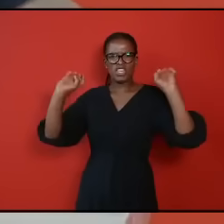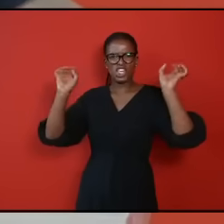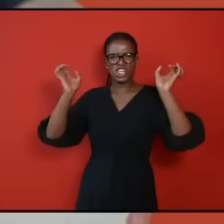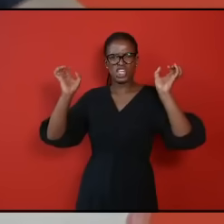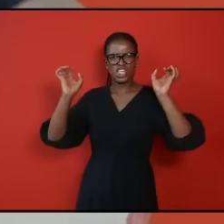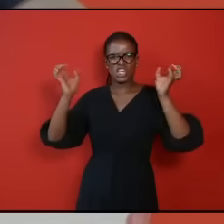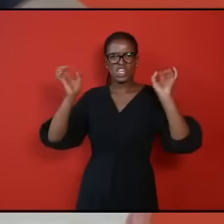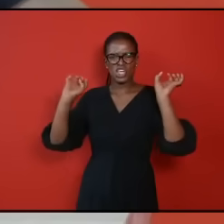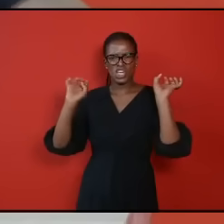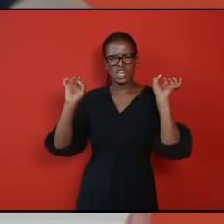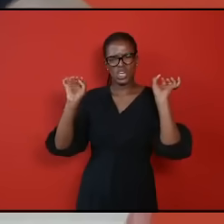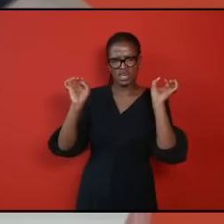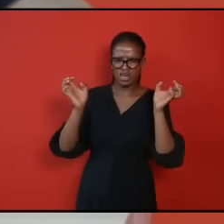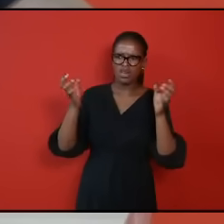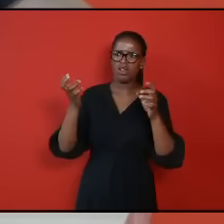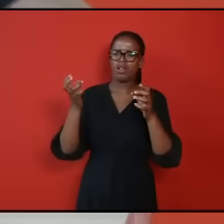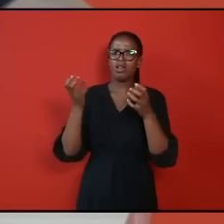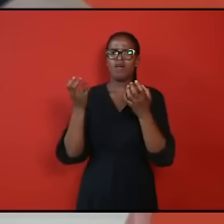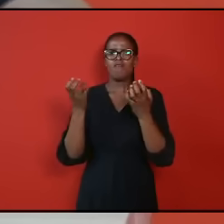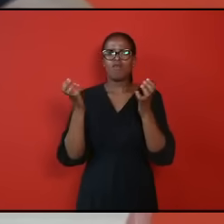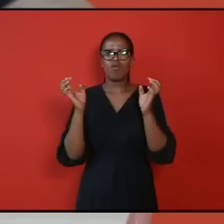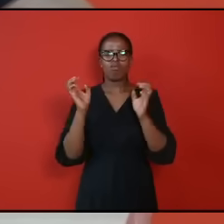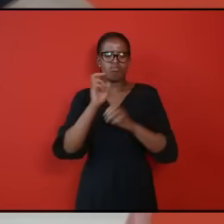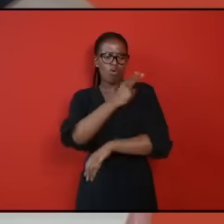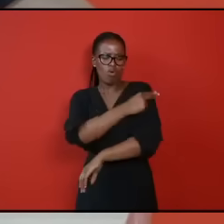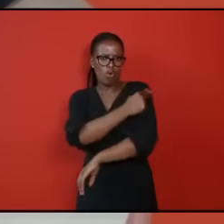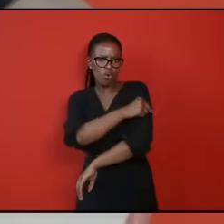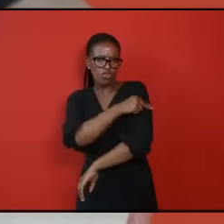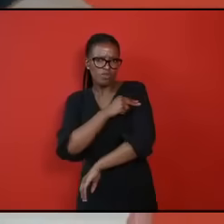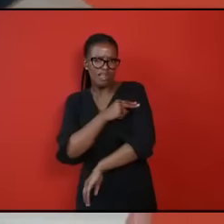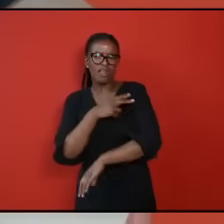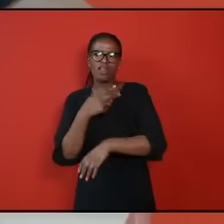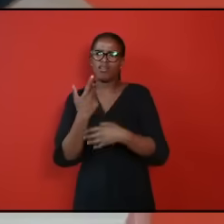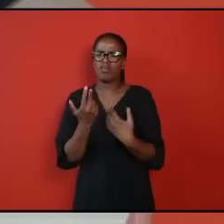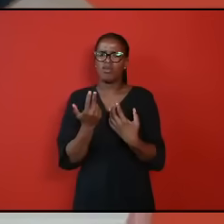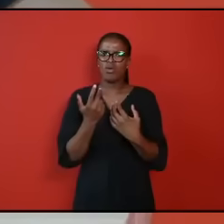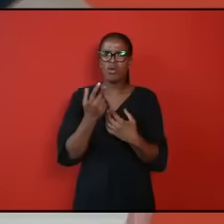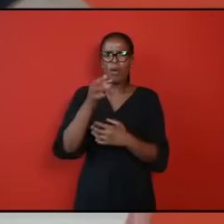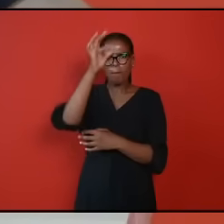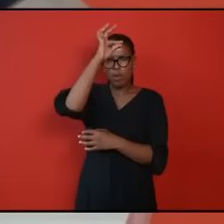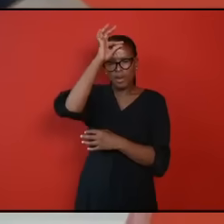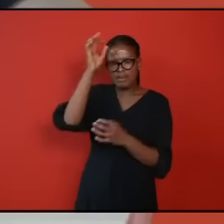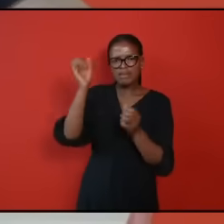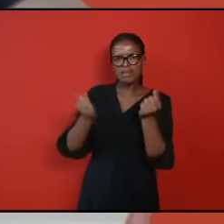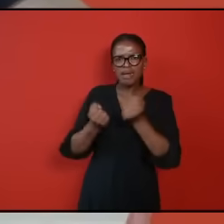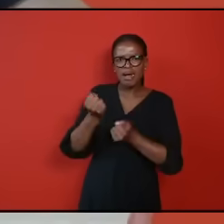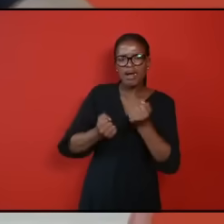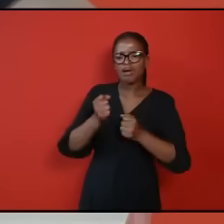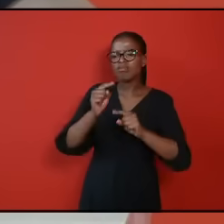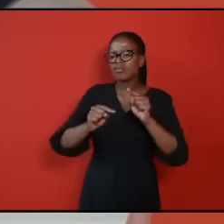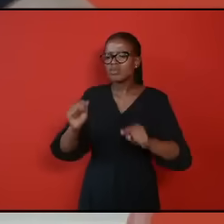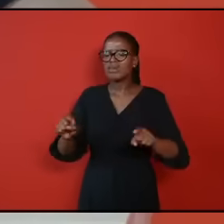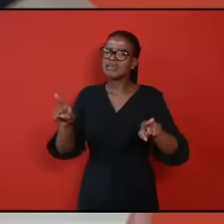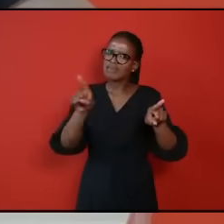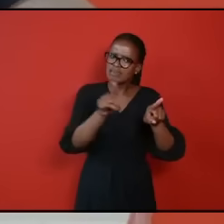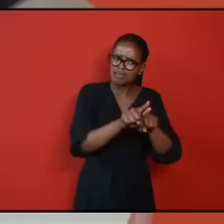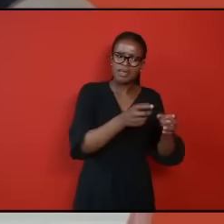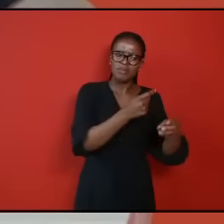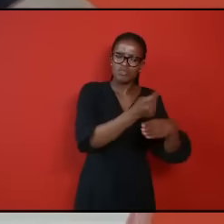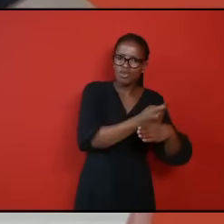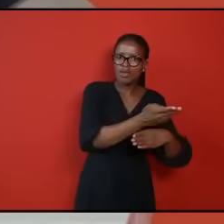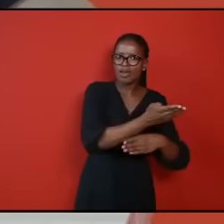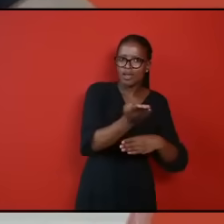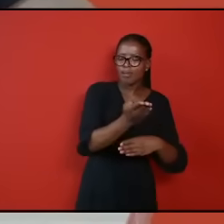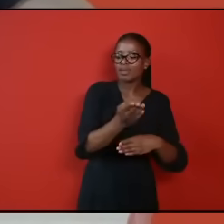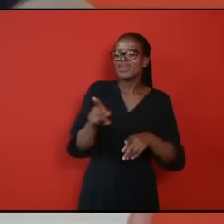we've got paramedics, we've got drivers of ambulances. So what's the problem? We must do that with schools, we must do that with transport.